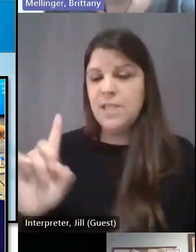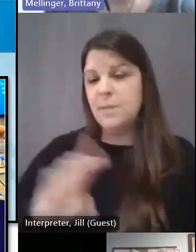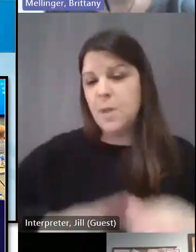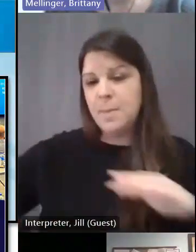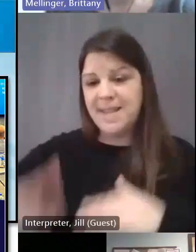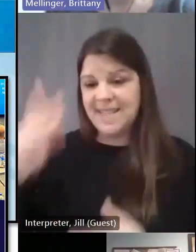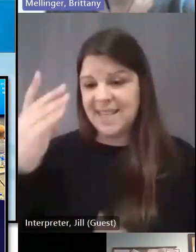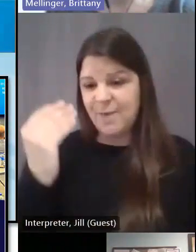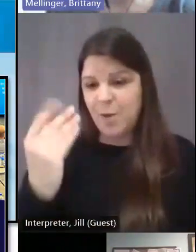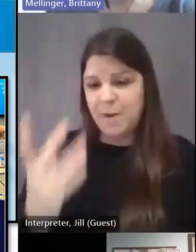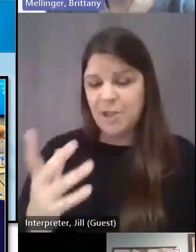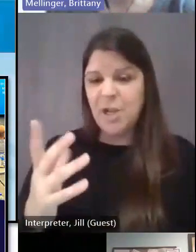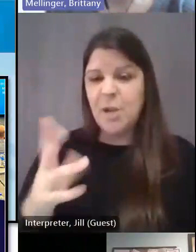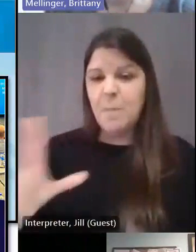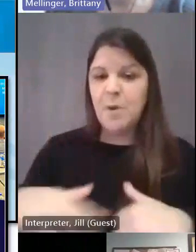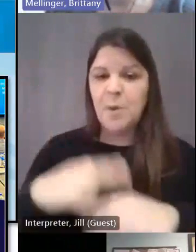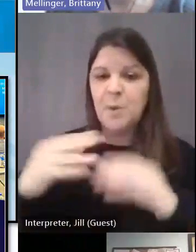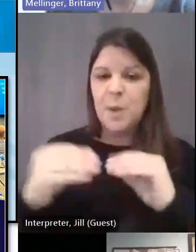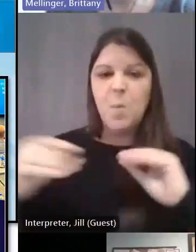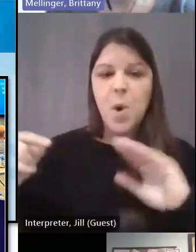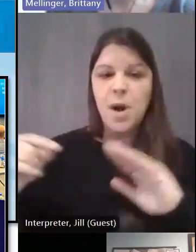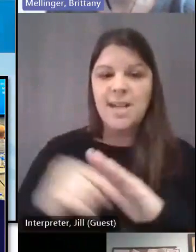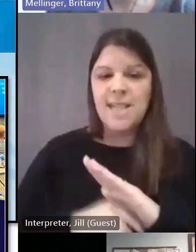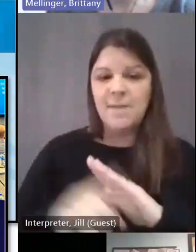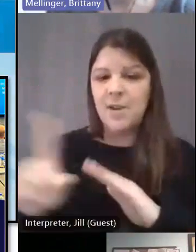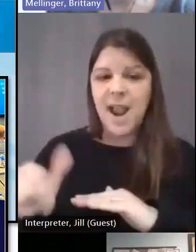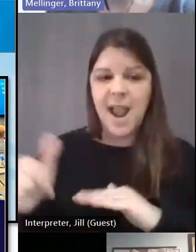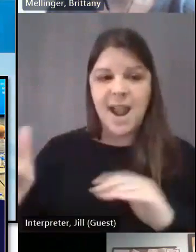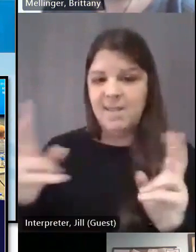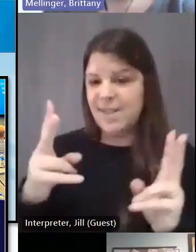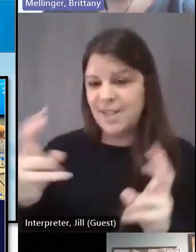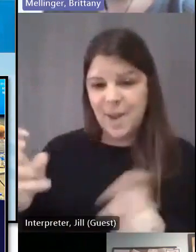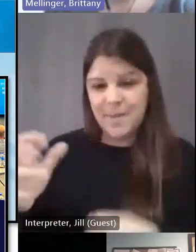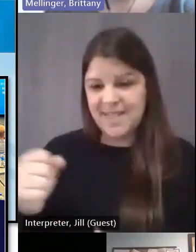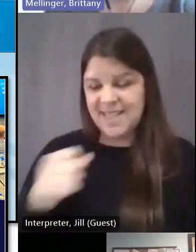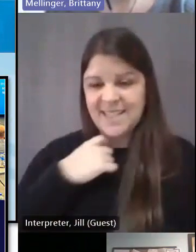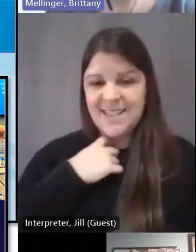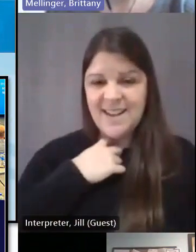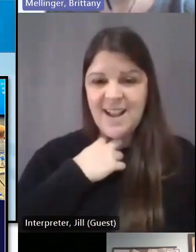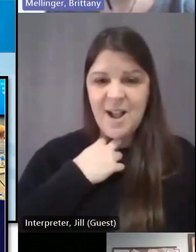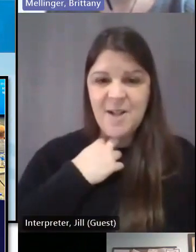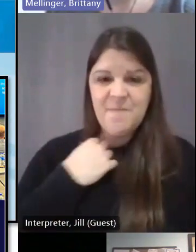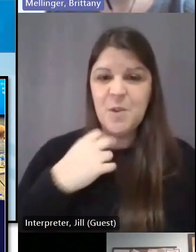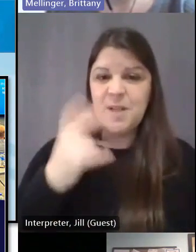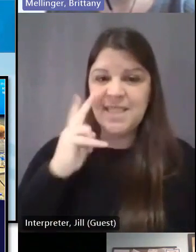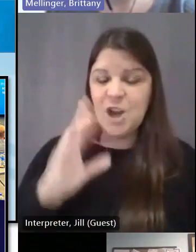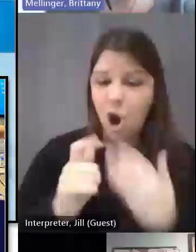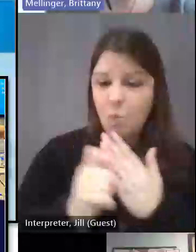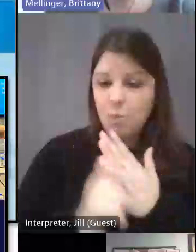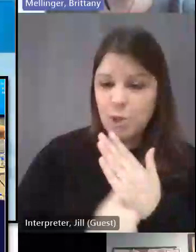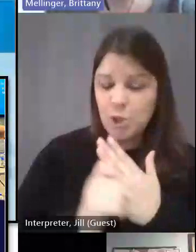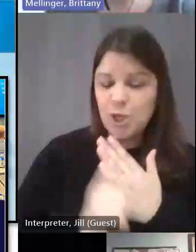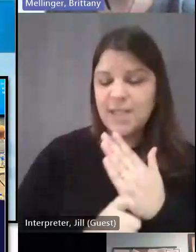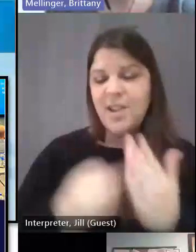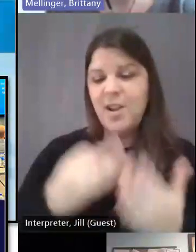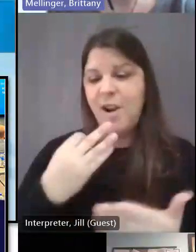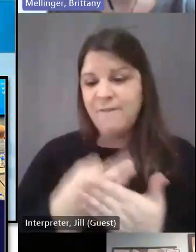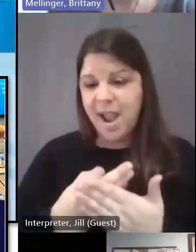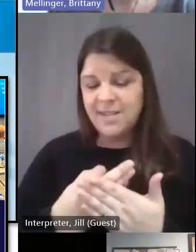information, but we can of course get much more into detail about any of these topics. You can see some of the brochures and the fact sheets that we